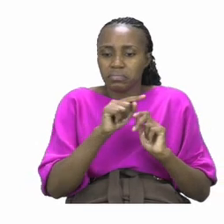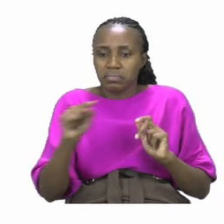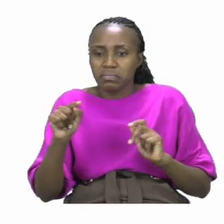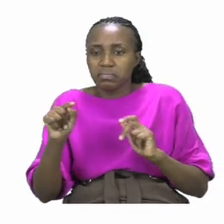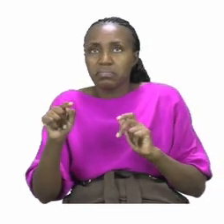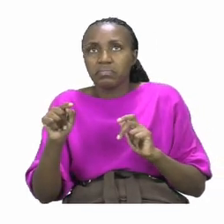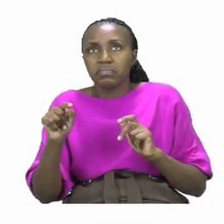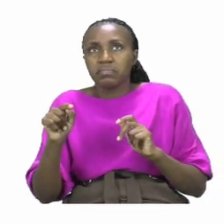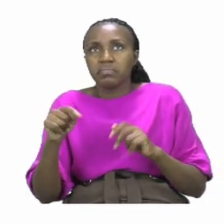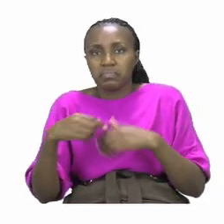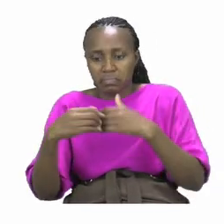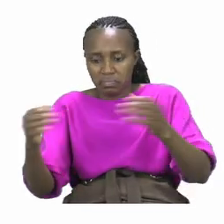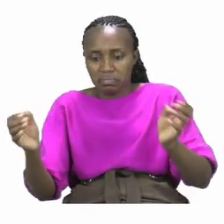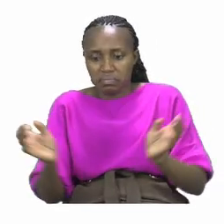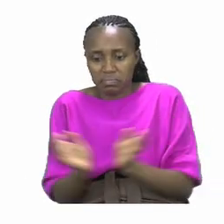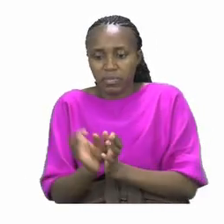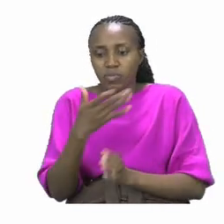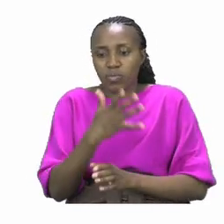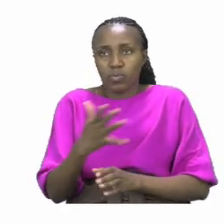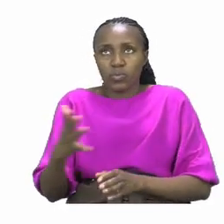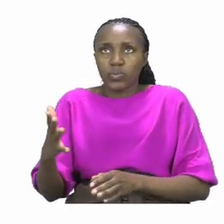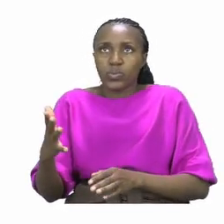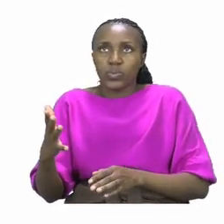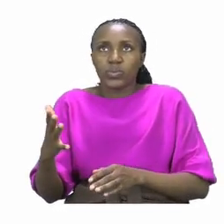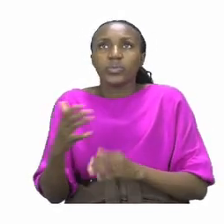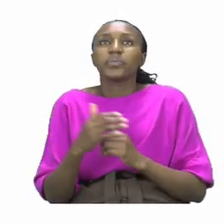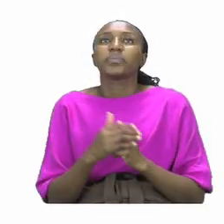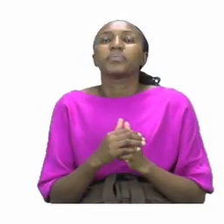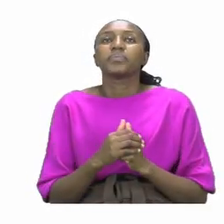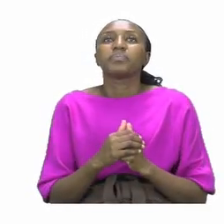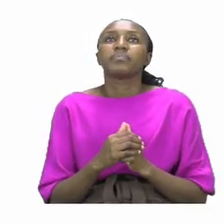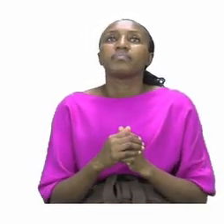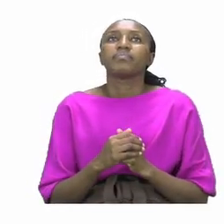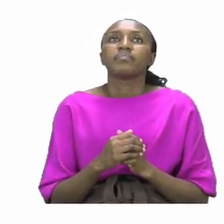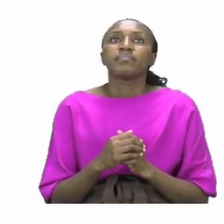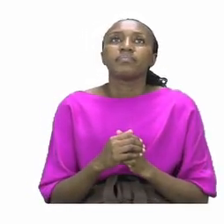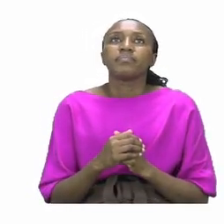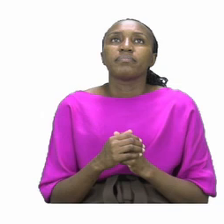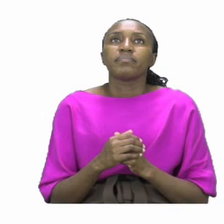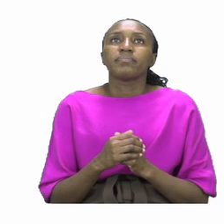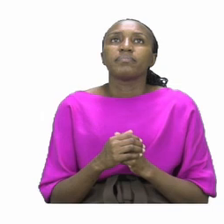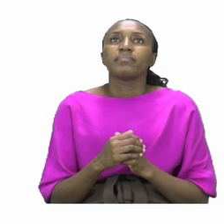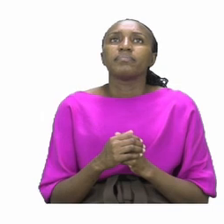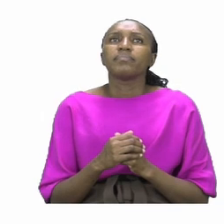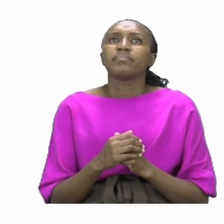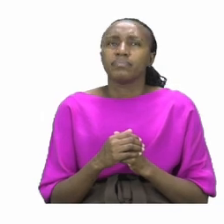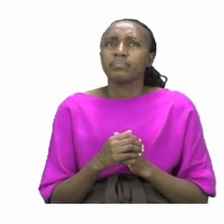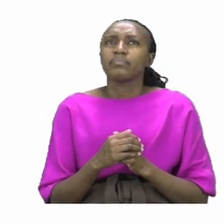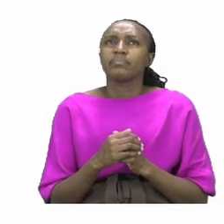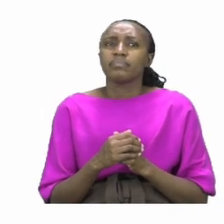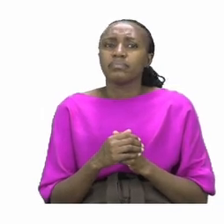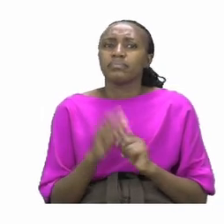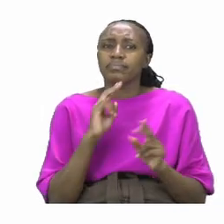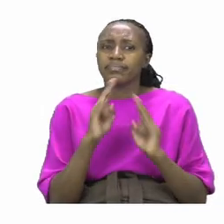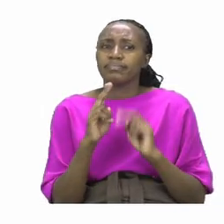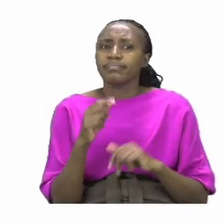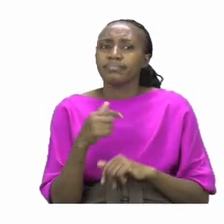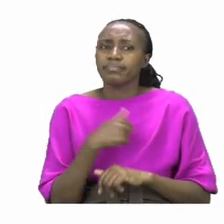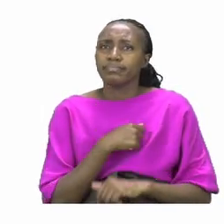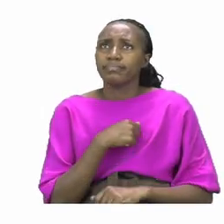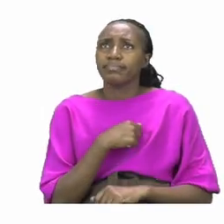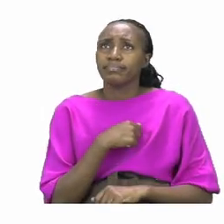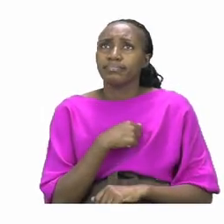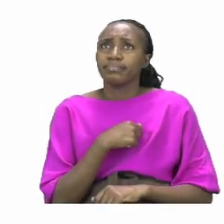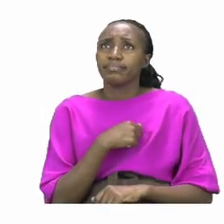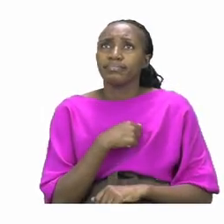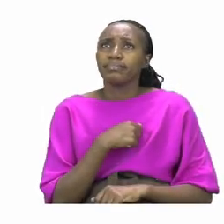She's fixing dash sink. Now, when we talk about she's, it's usually a,